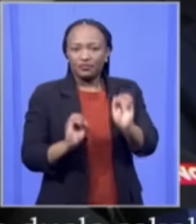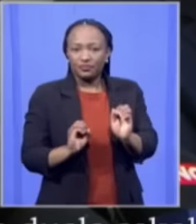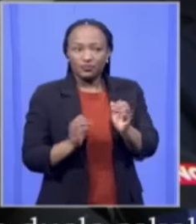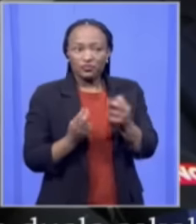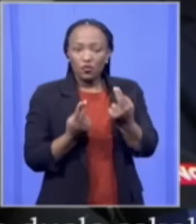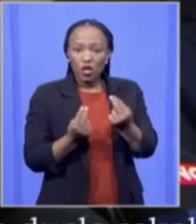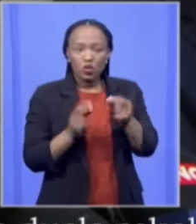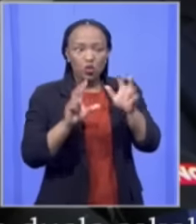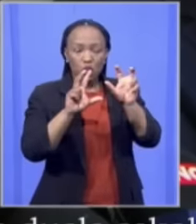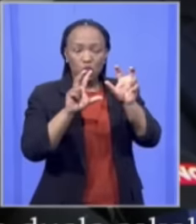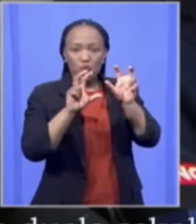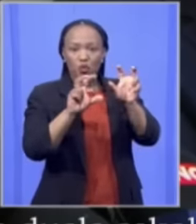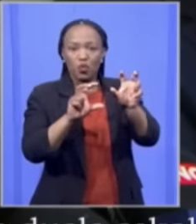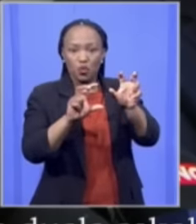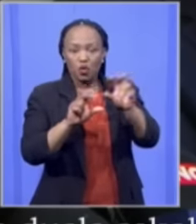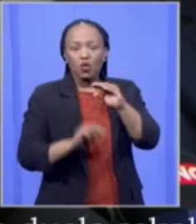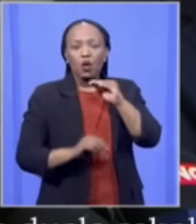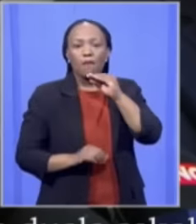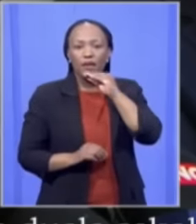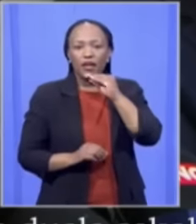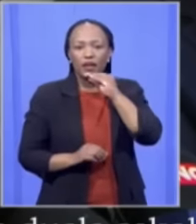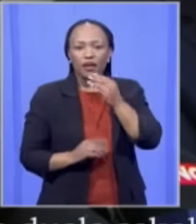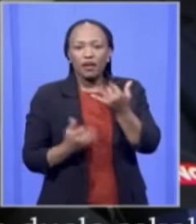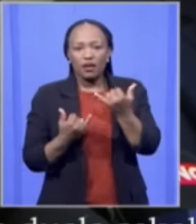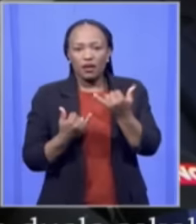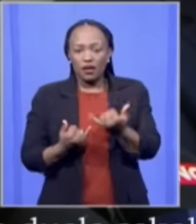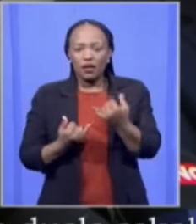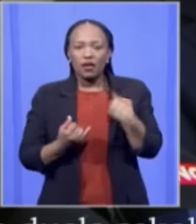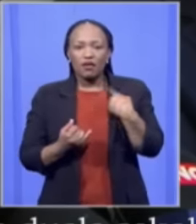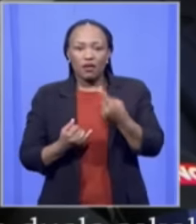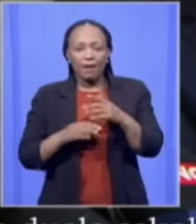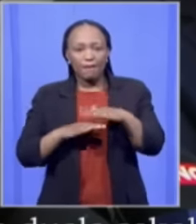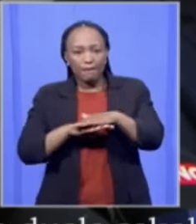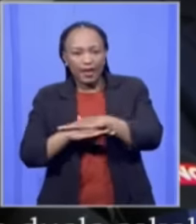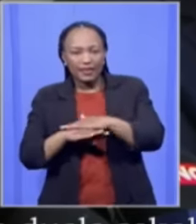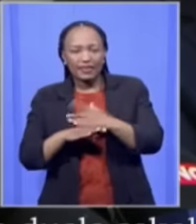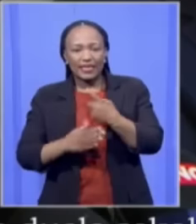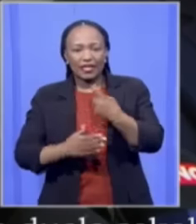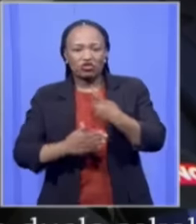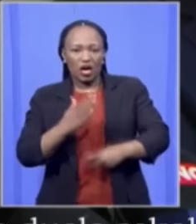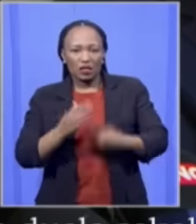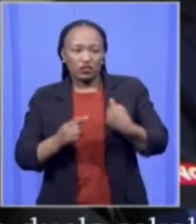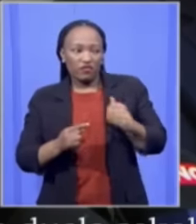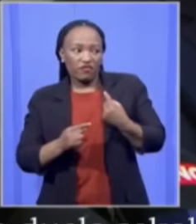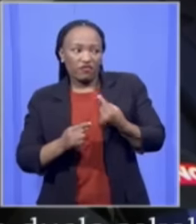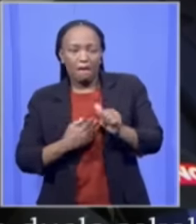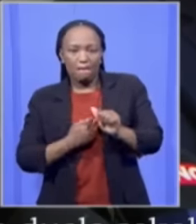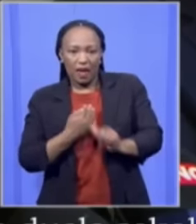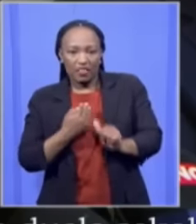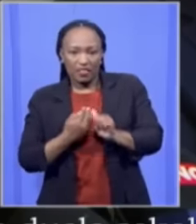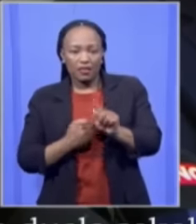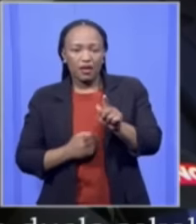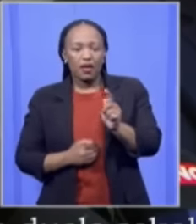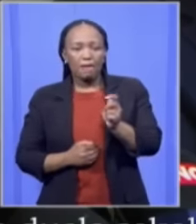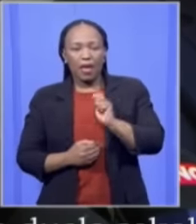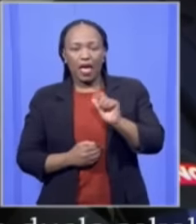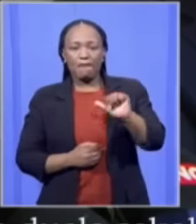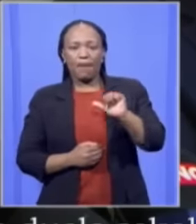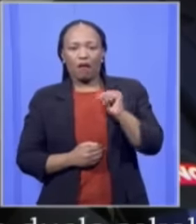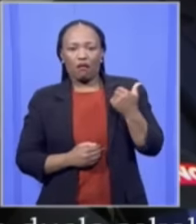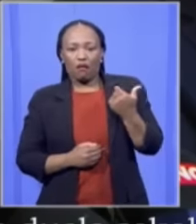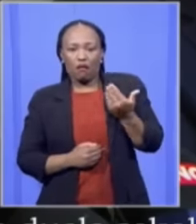we will then have to recover the basic charges of the previous months. So this has happened for a